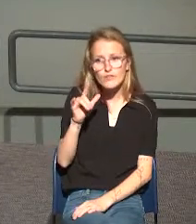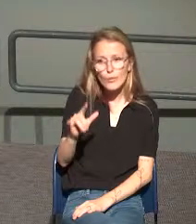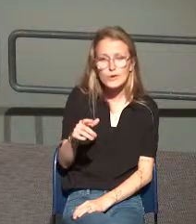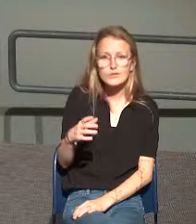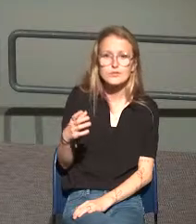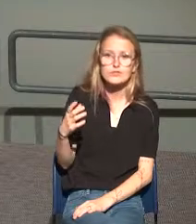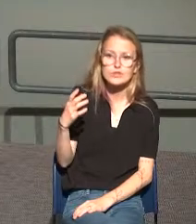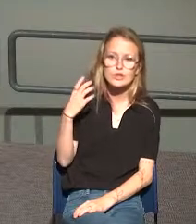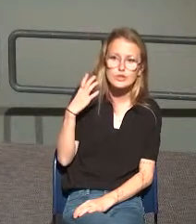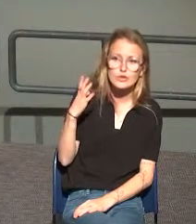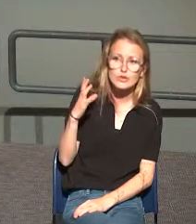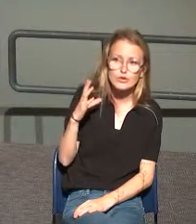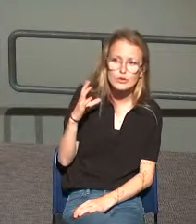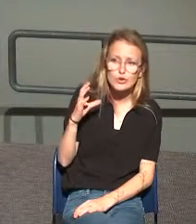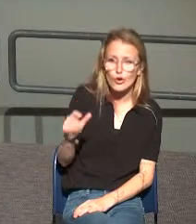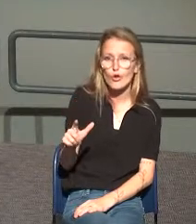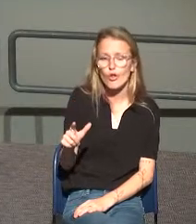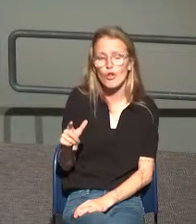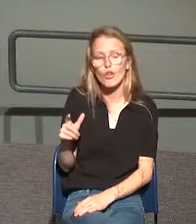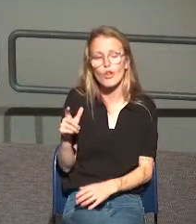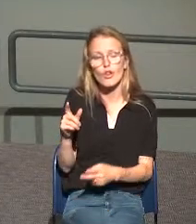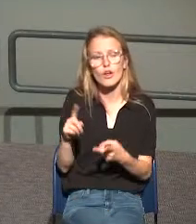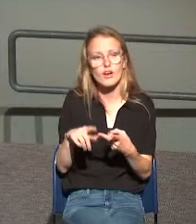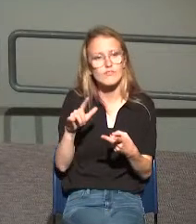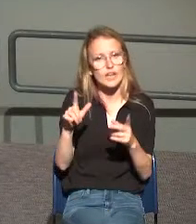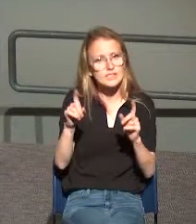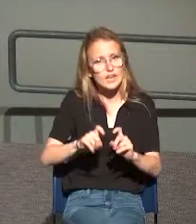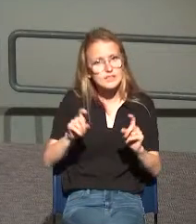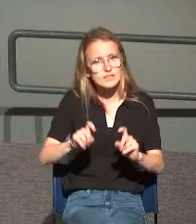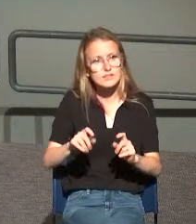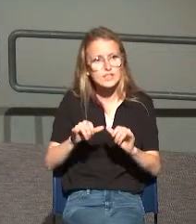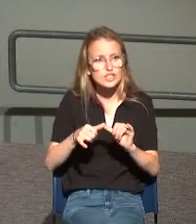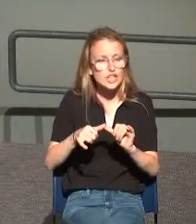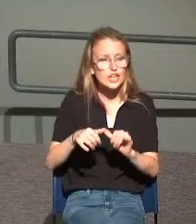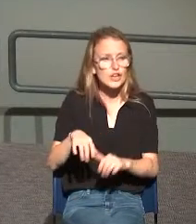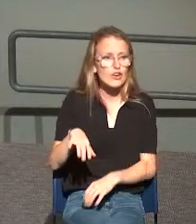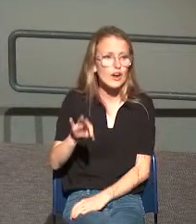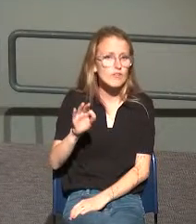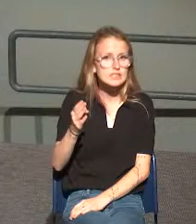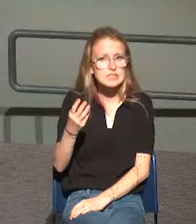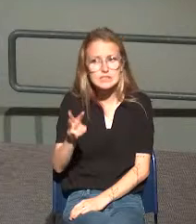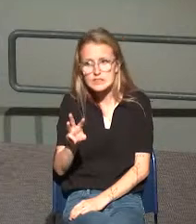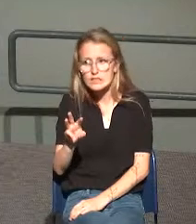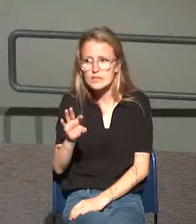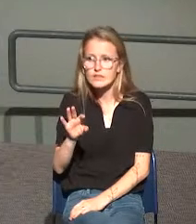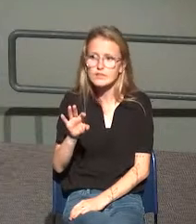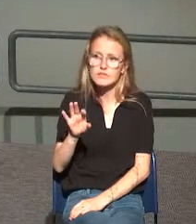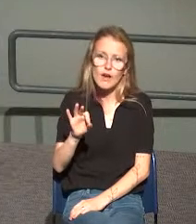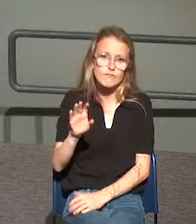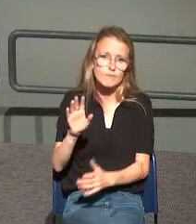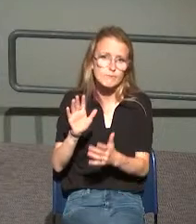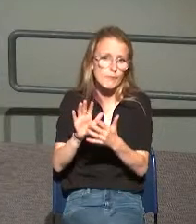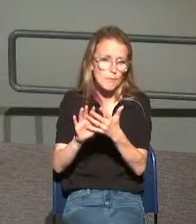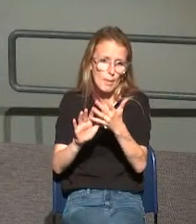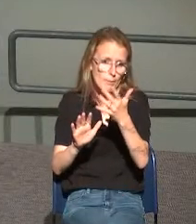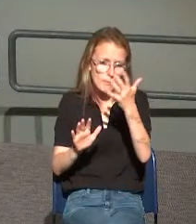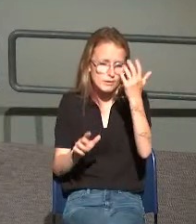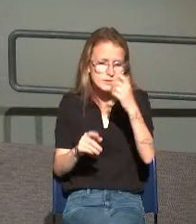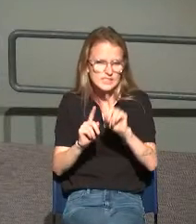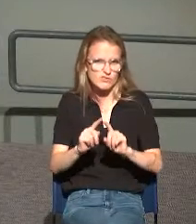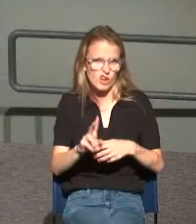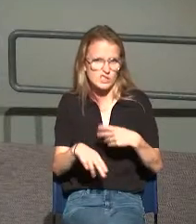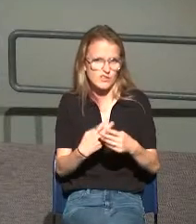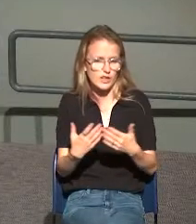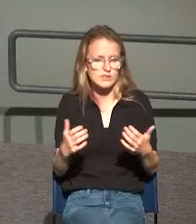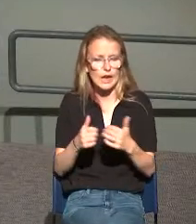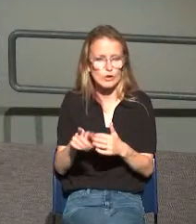flight test engineer with hundreds of hours, and F-4 Phantoms and F-16s and all kinds of other things. So 1, how was your